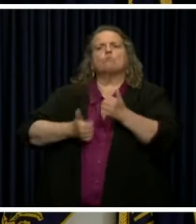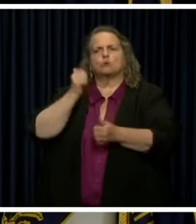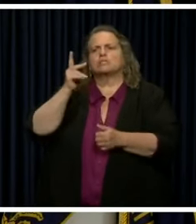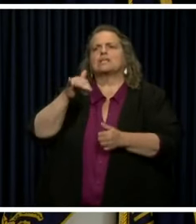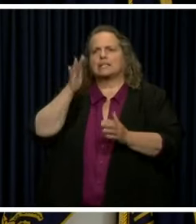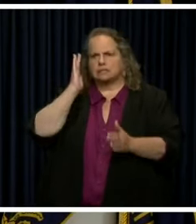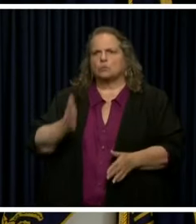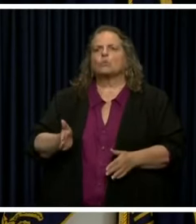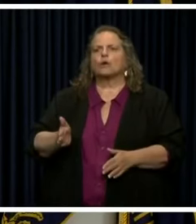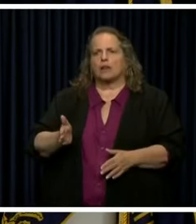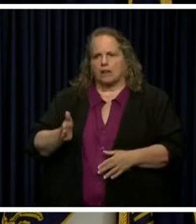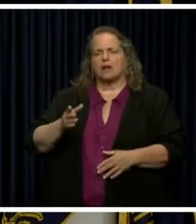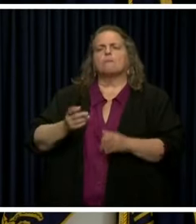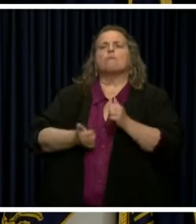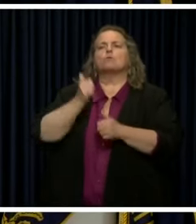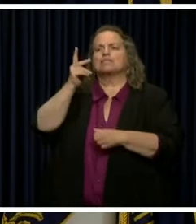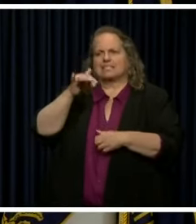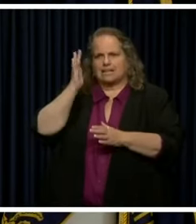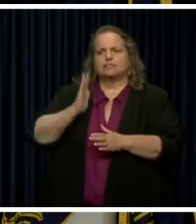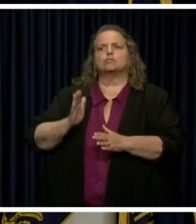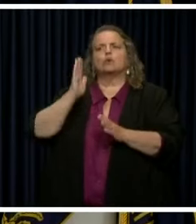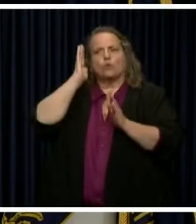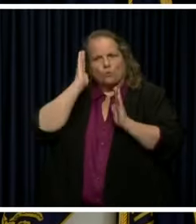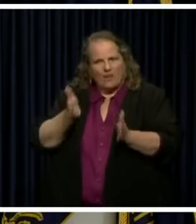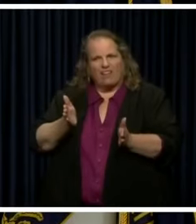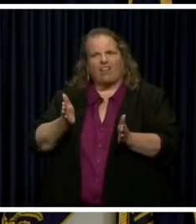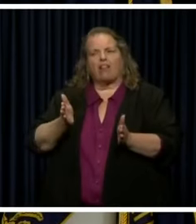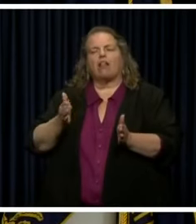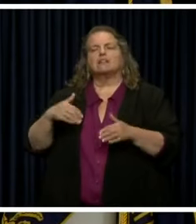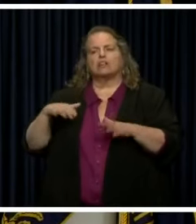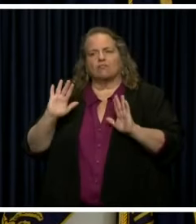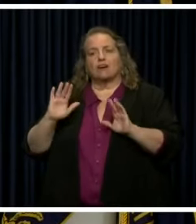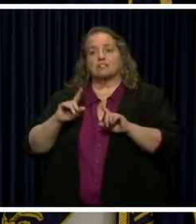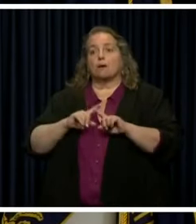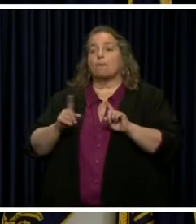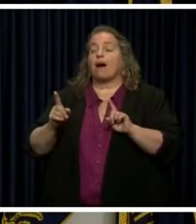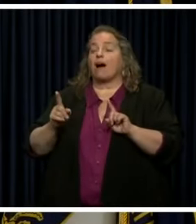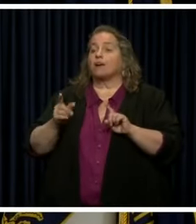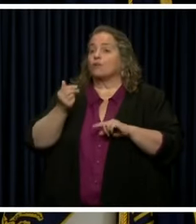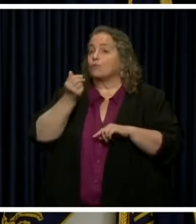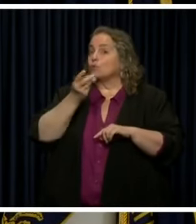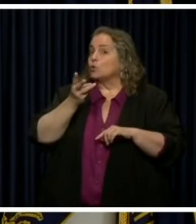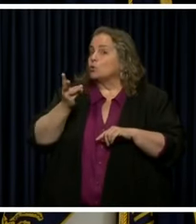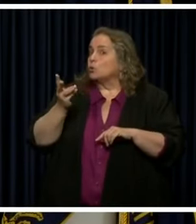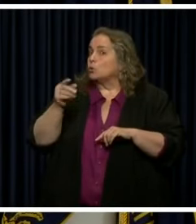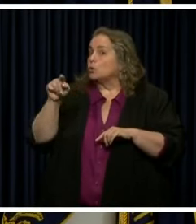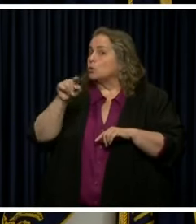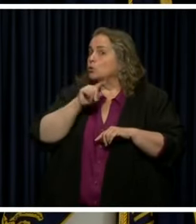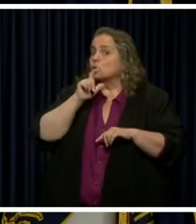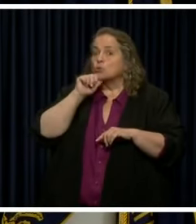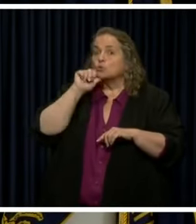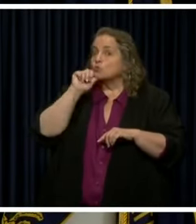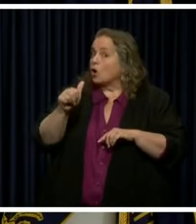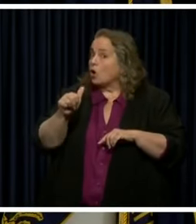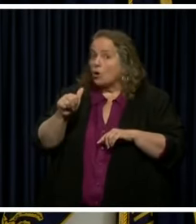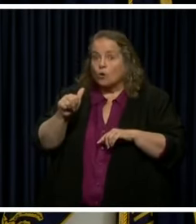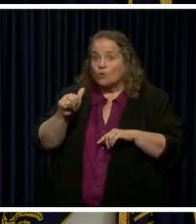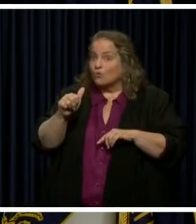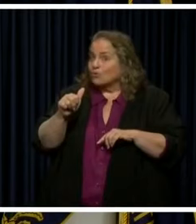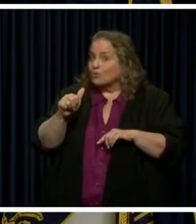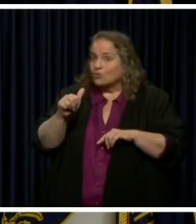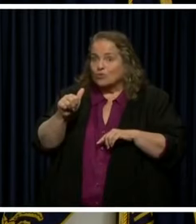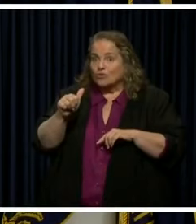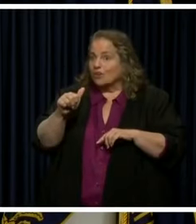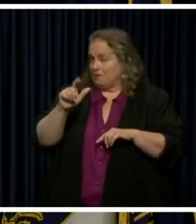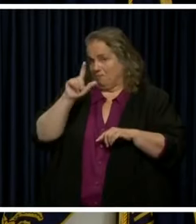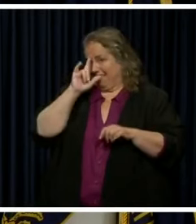virus is if just a couple don't, they can spread it to the people who do. And that's the real challenge. It's that we truly need everybody